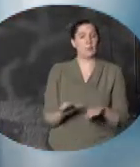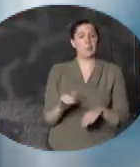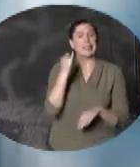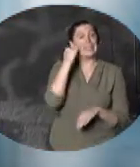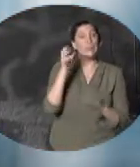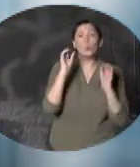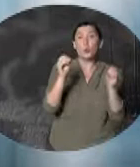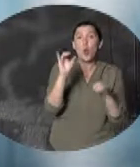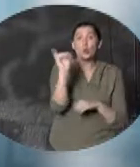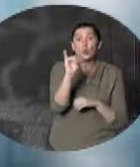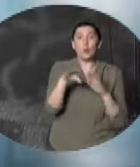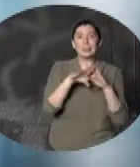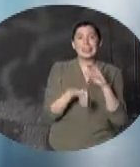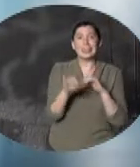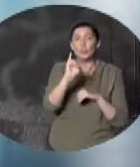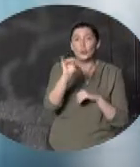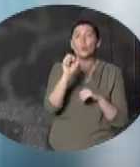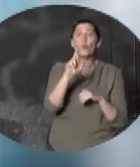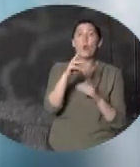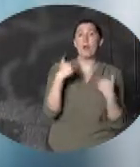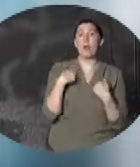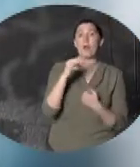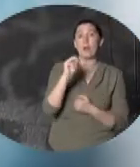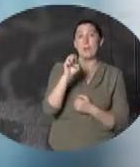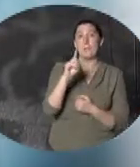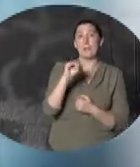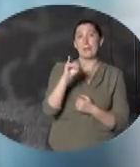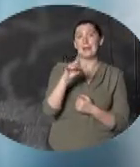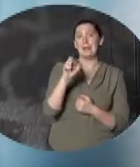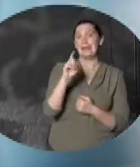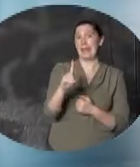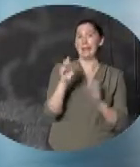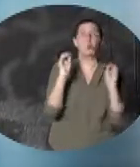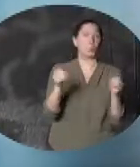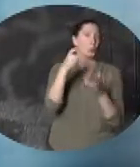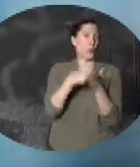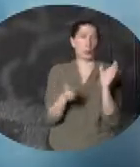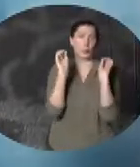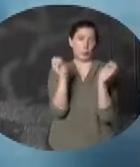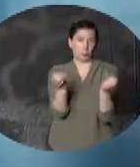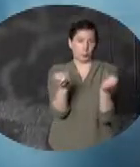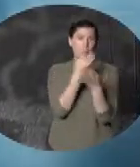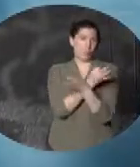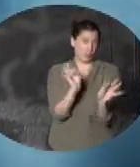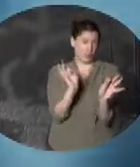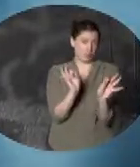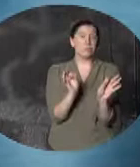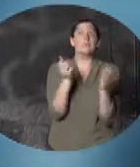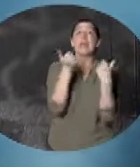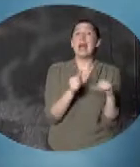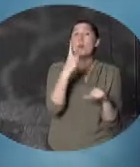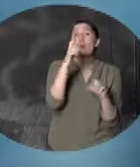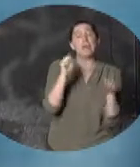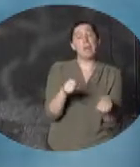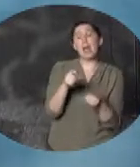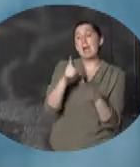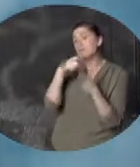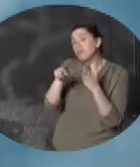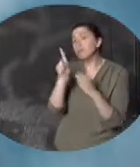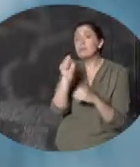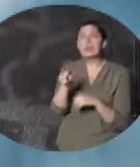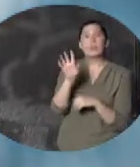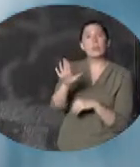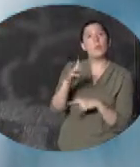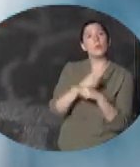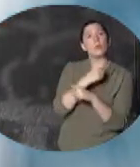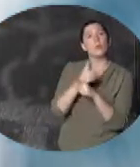uninsured, underinsured, or have Medicaid at no cost to them. Oh, wonderful. And of course, anyone can check in with their primary care clinician